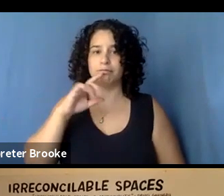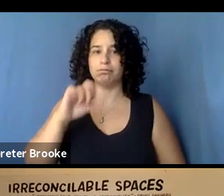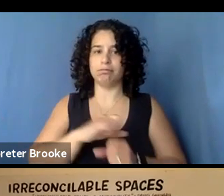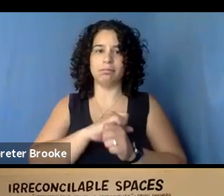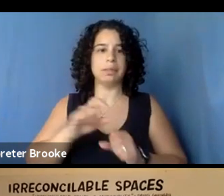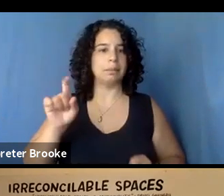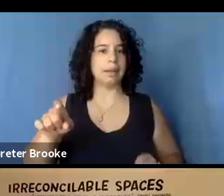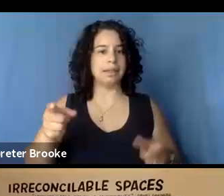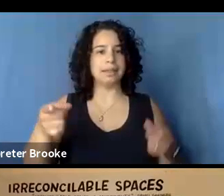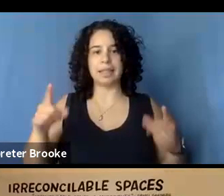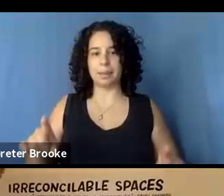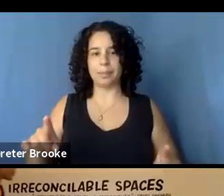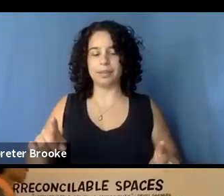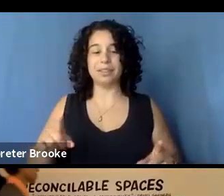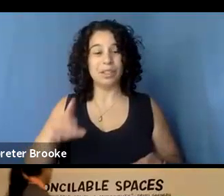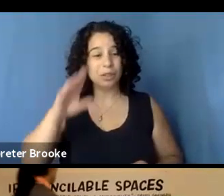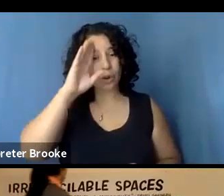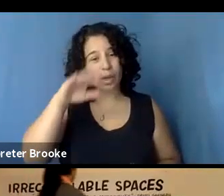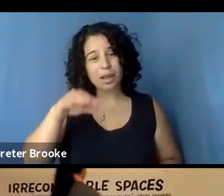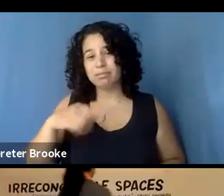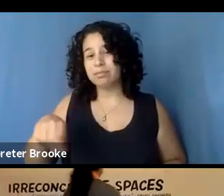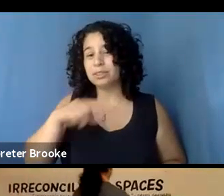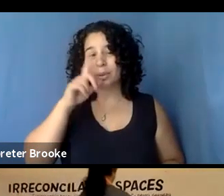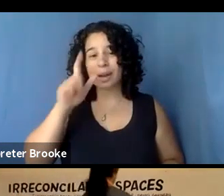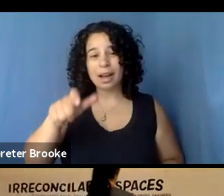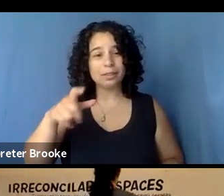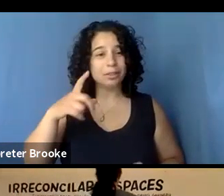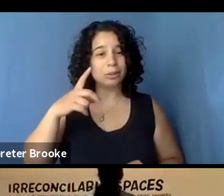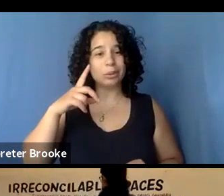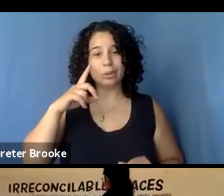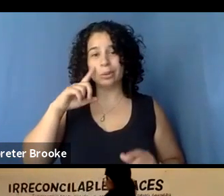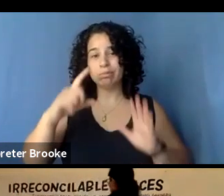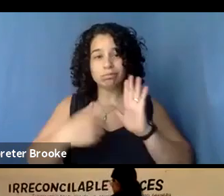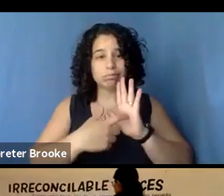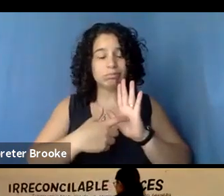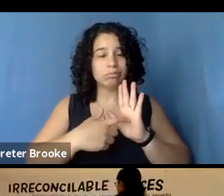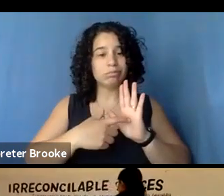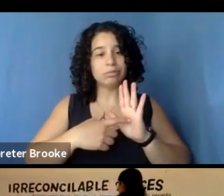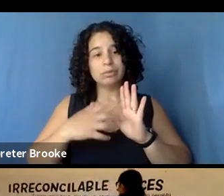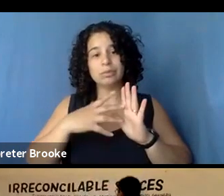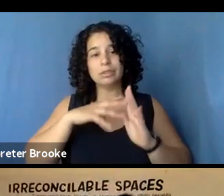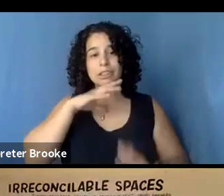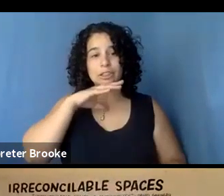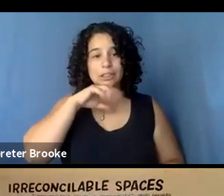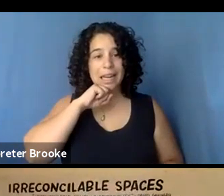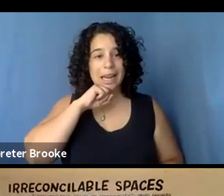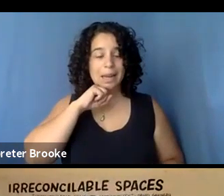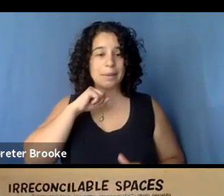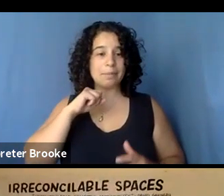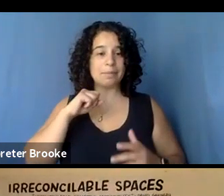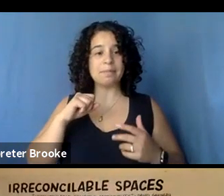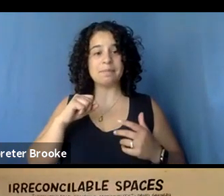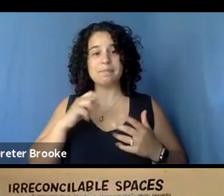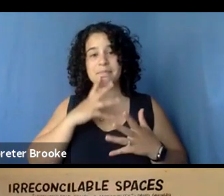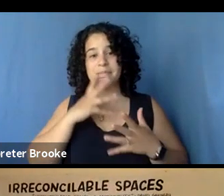That you don't have to see the shame written on my face as a memory hits me.